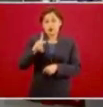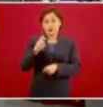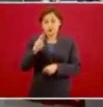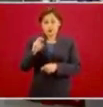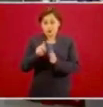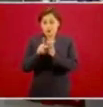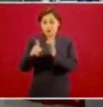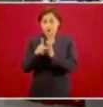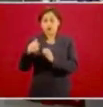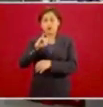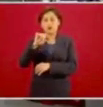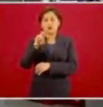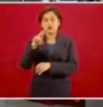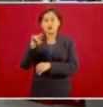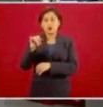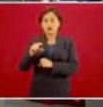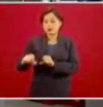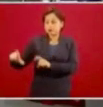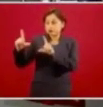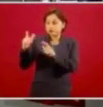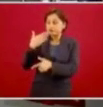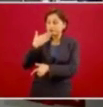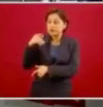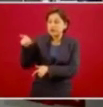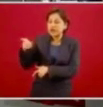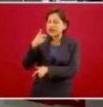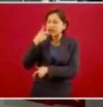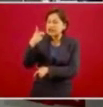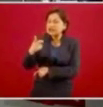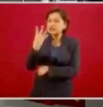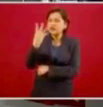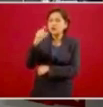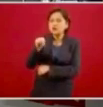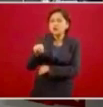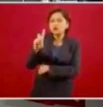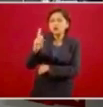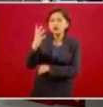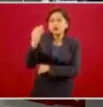Thank you. Good evening. And that